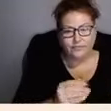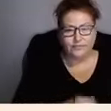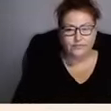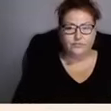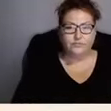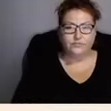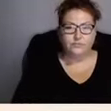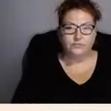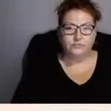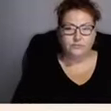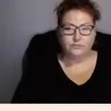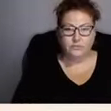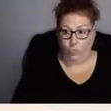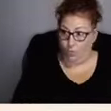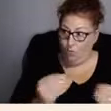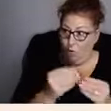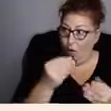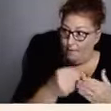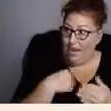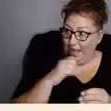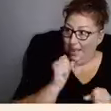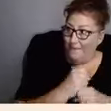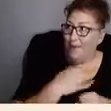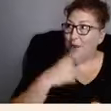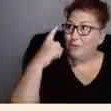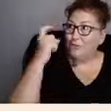With more money, he can make his dreams come true.